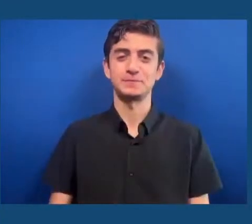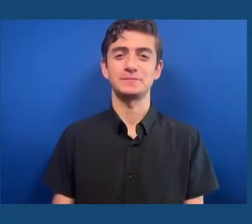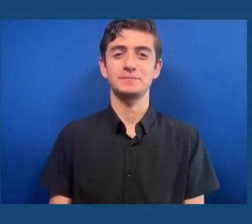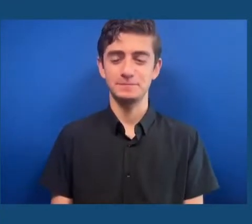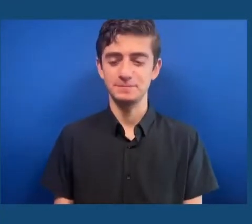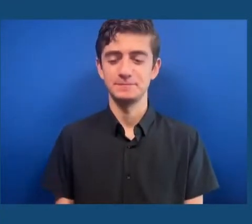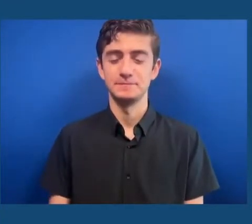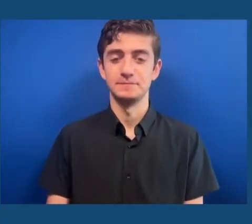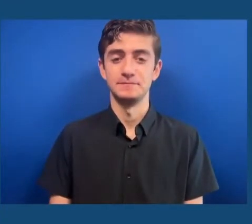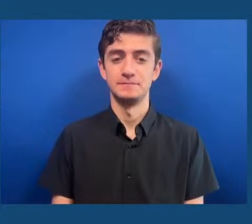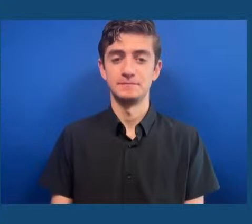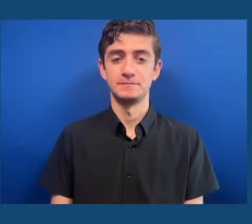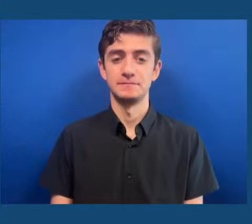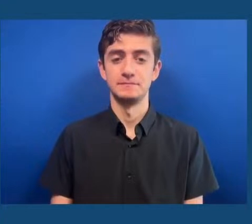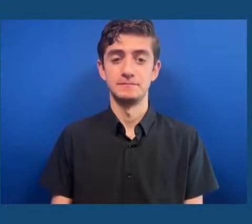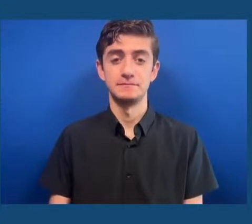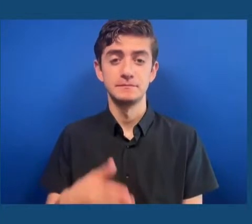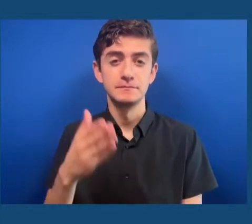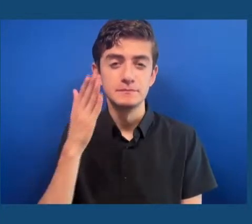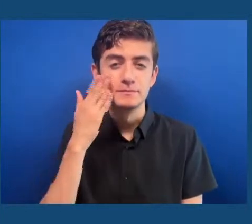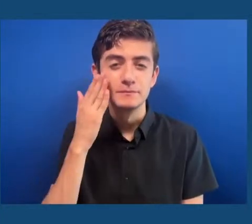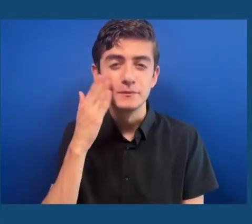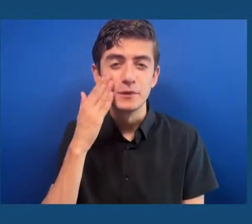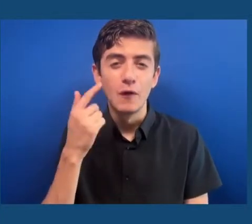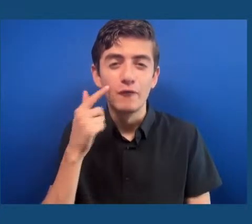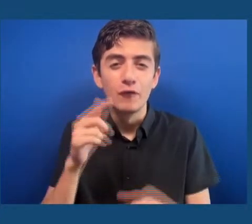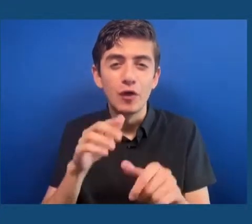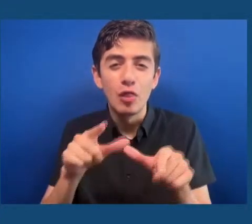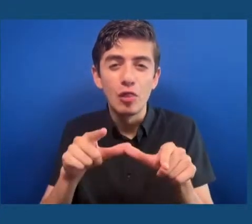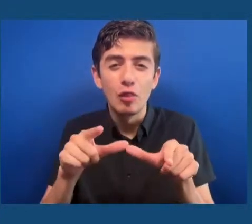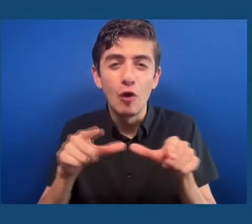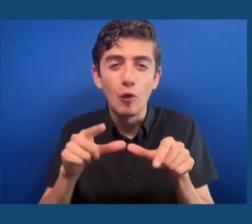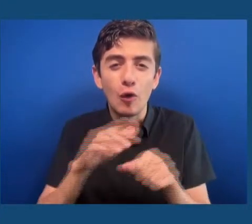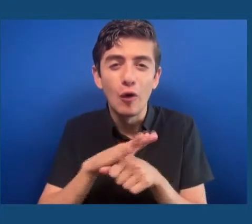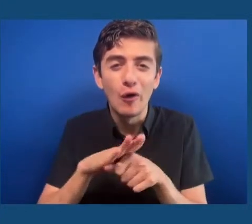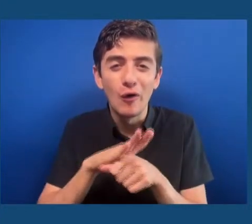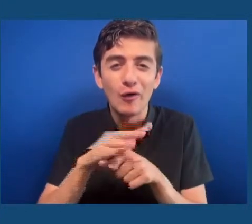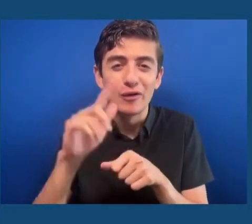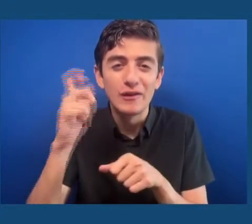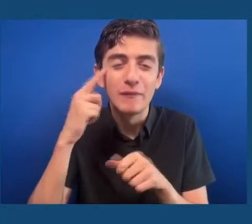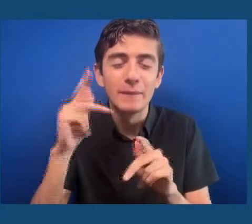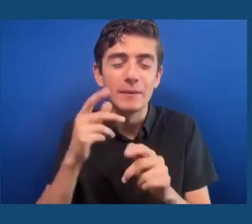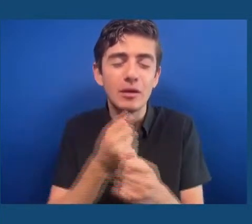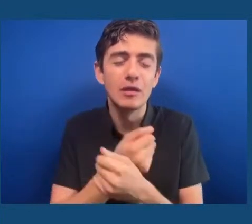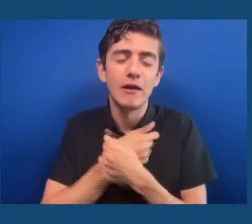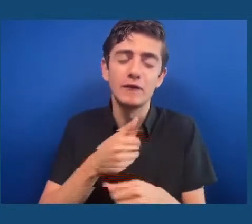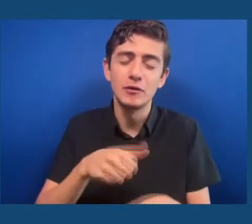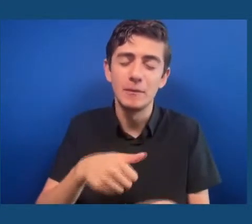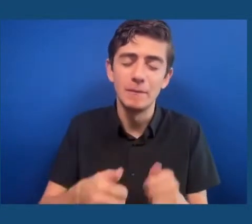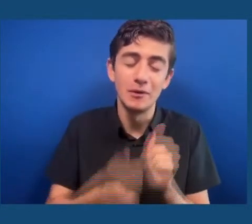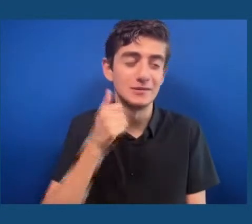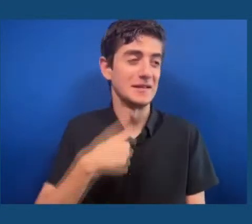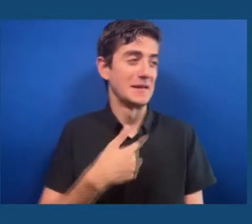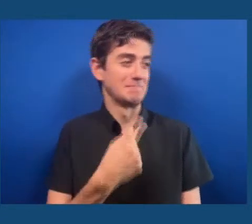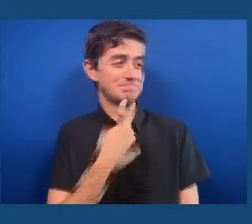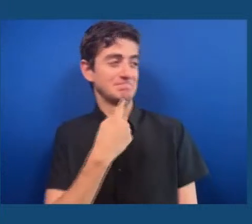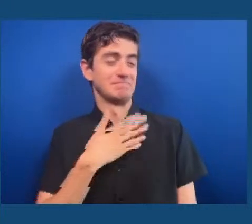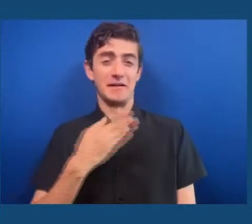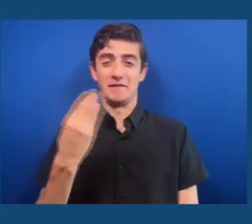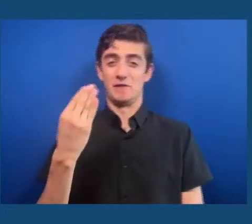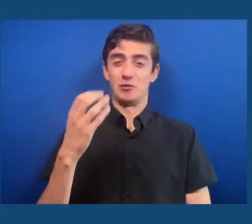You know, they always love you best at local government. I miss my 14 years on a town board,